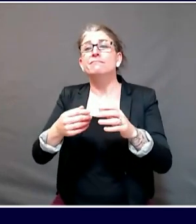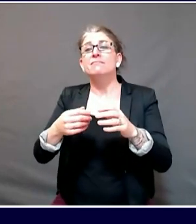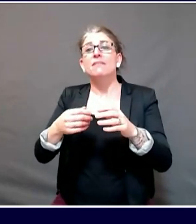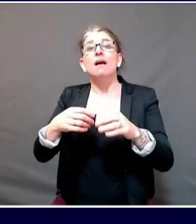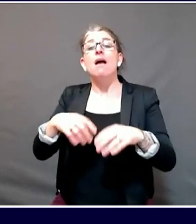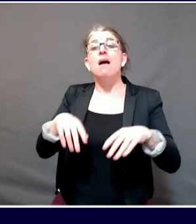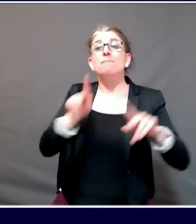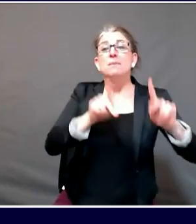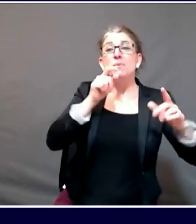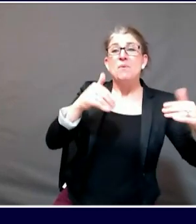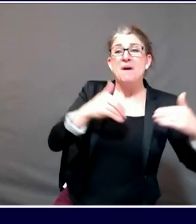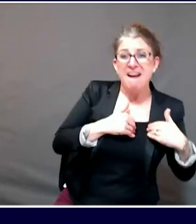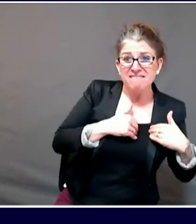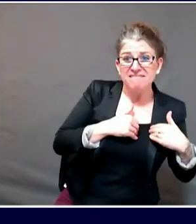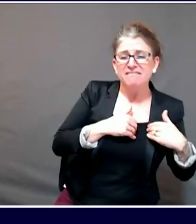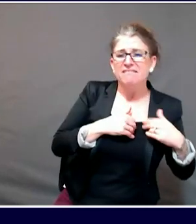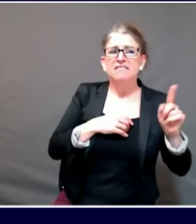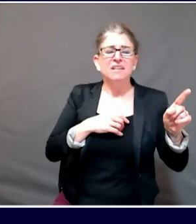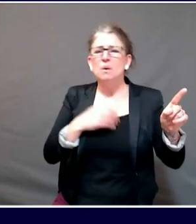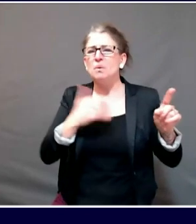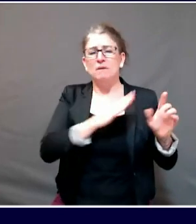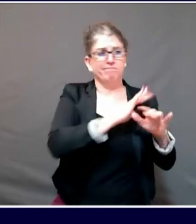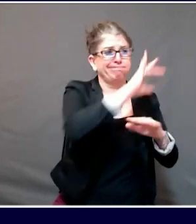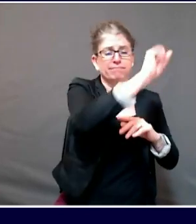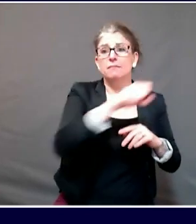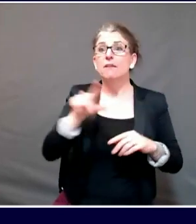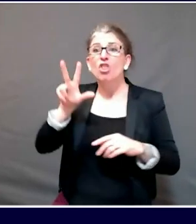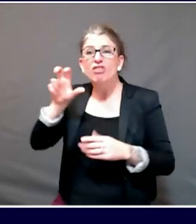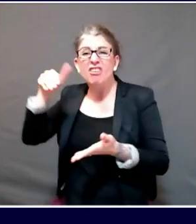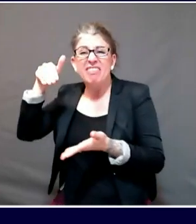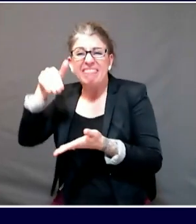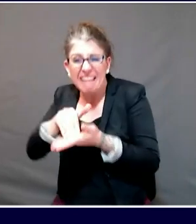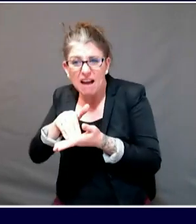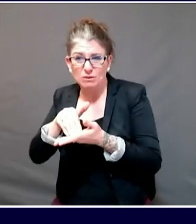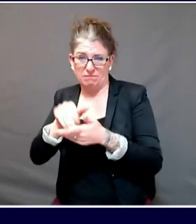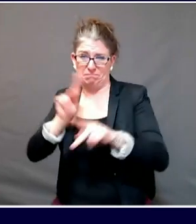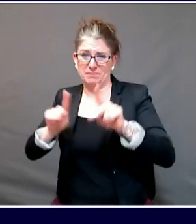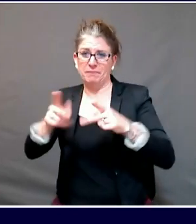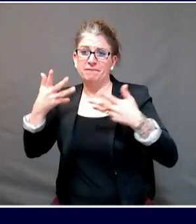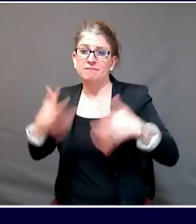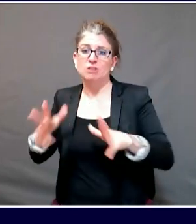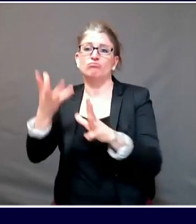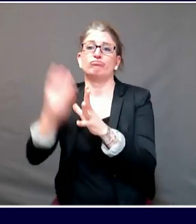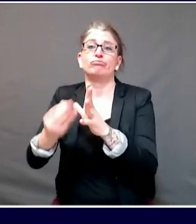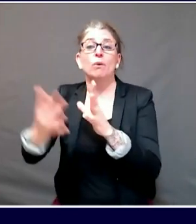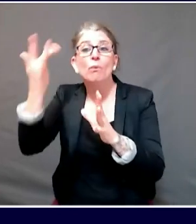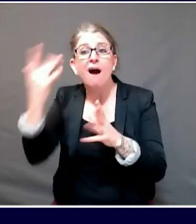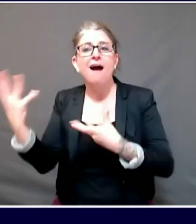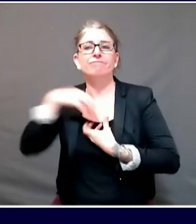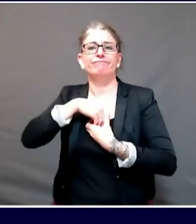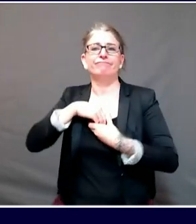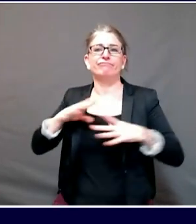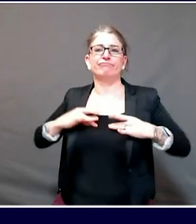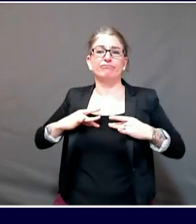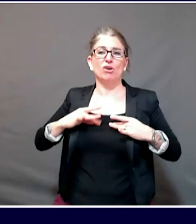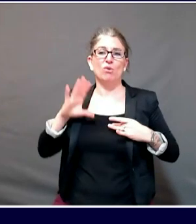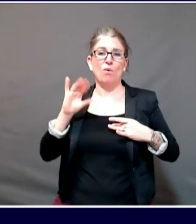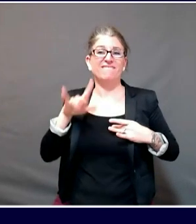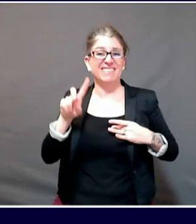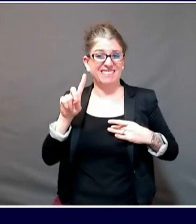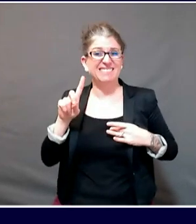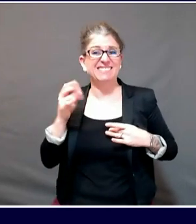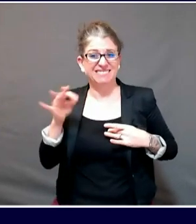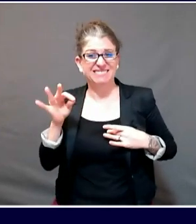16 million cases. To put that number in perspective, more Americans have died